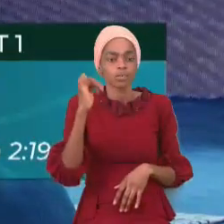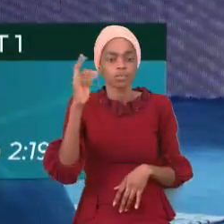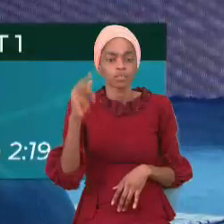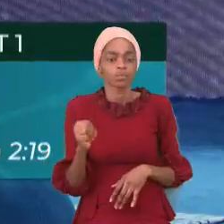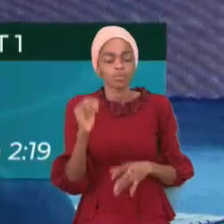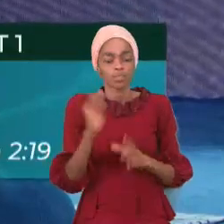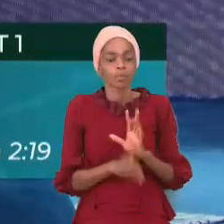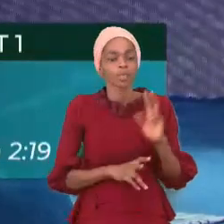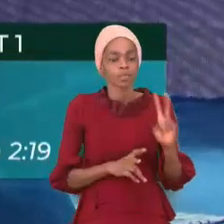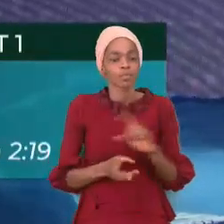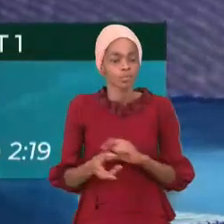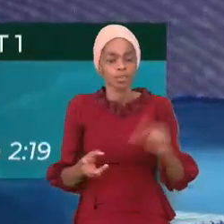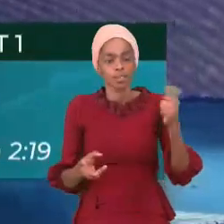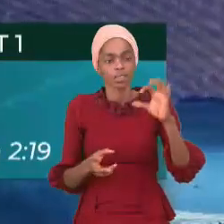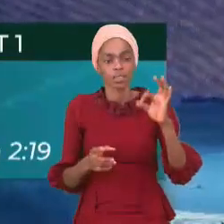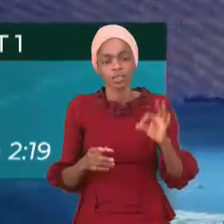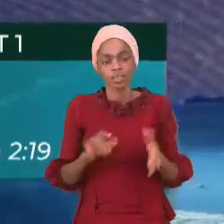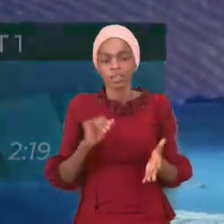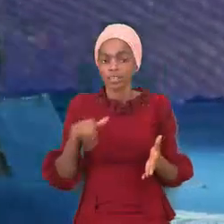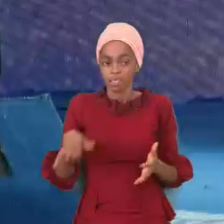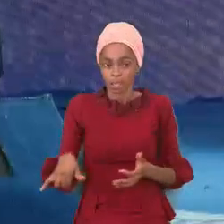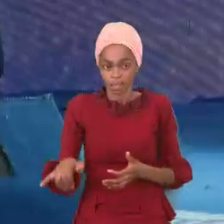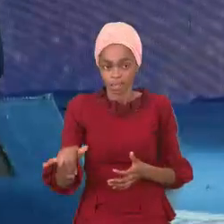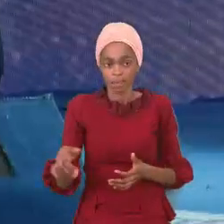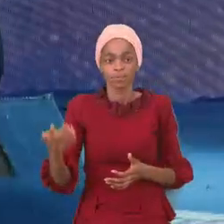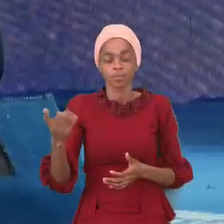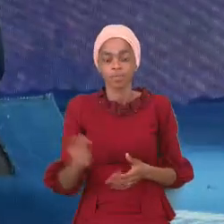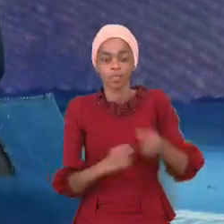chapter 2, verse 19. Nevertheless,